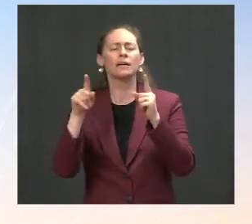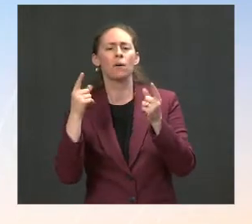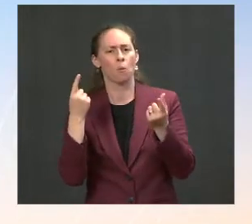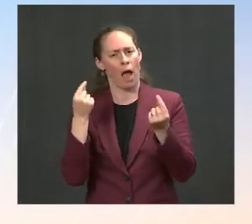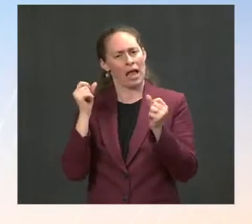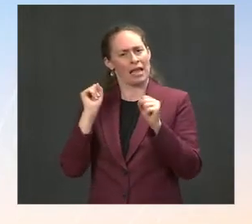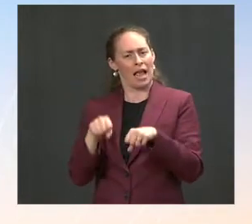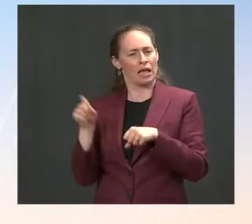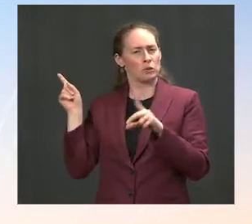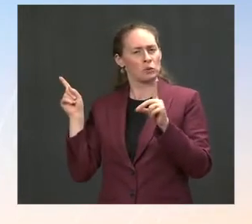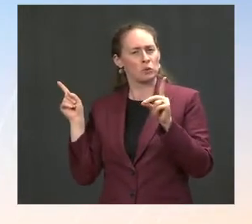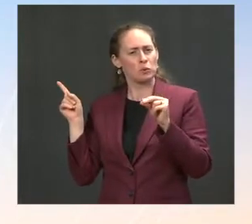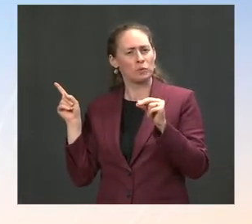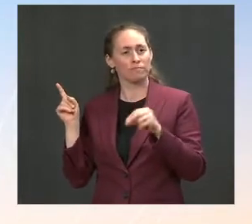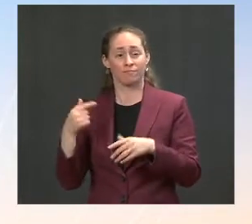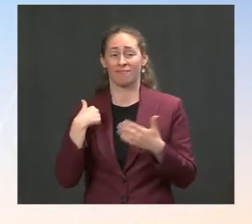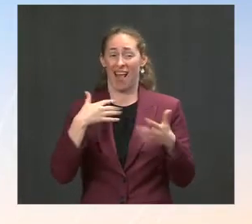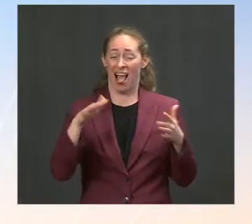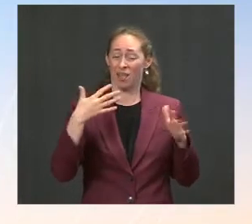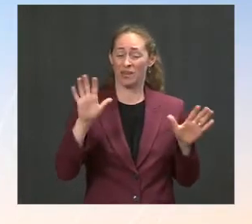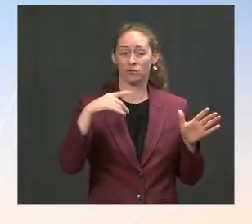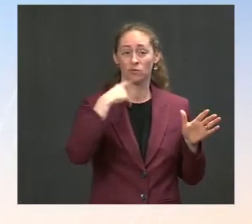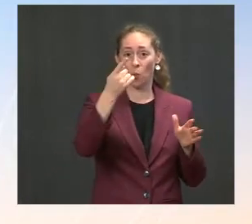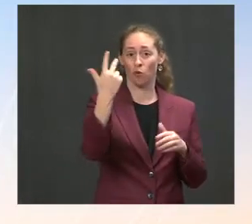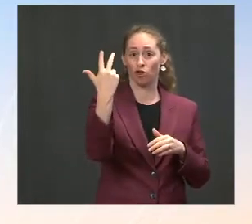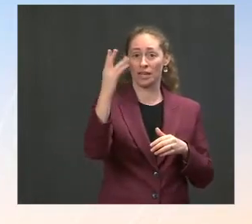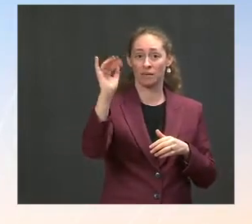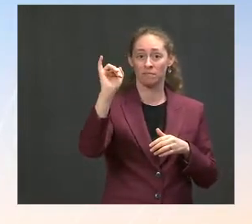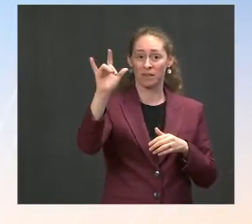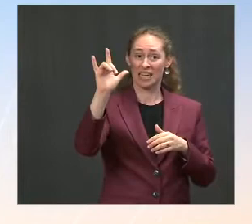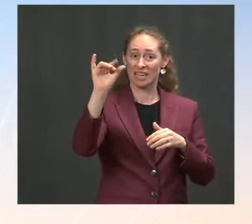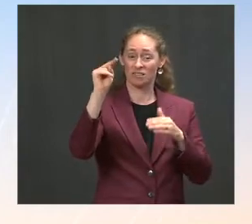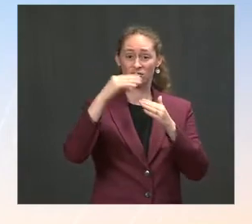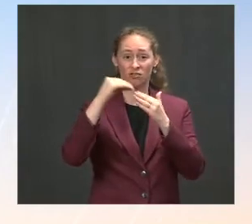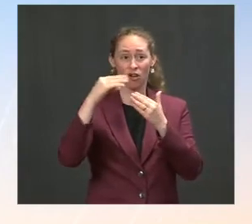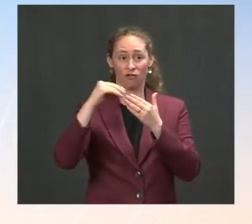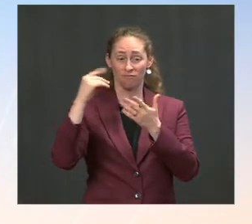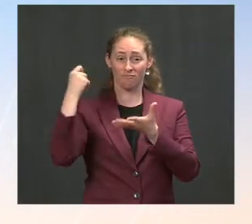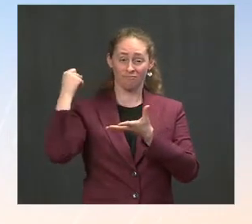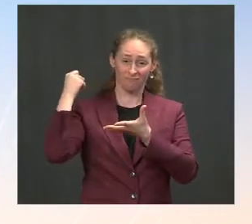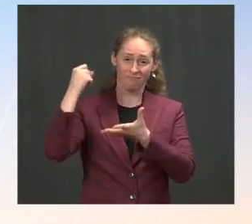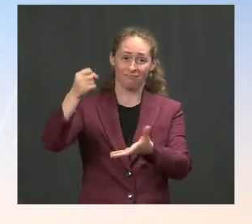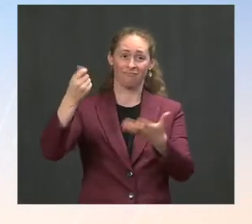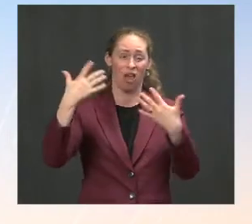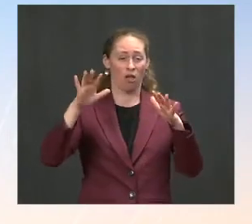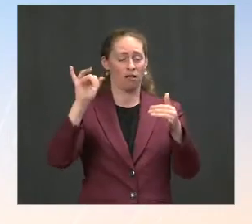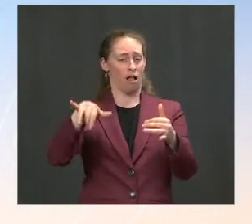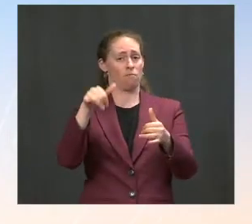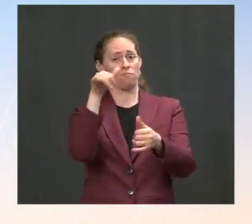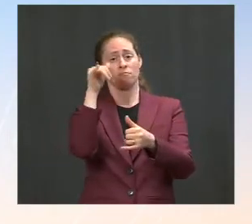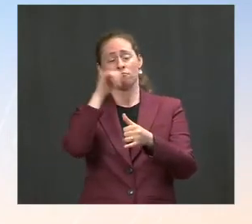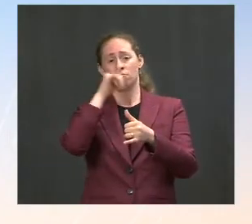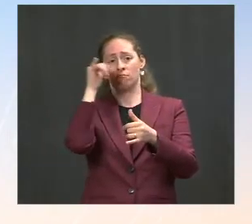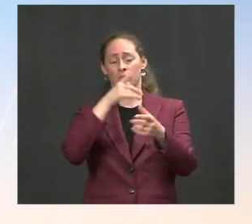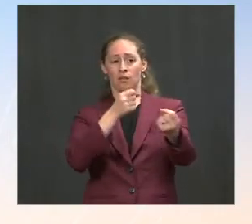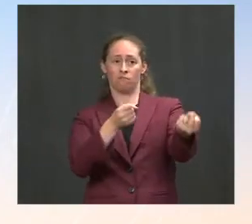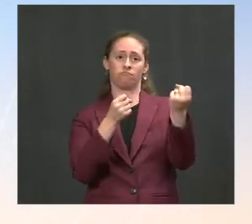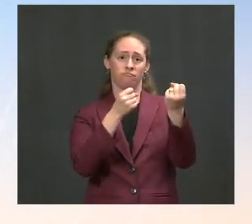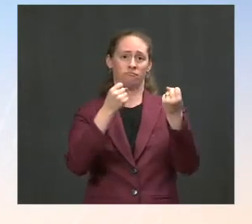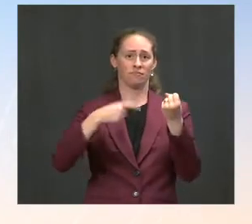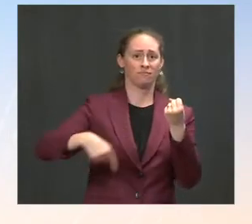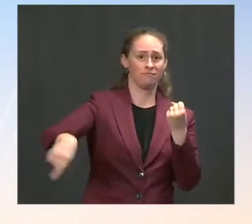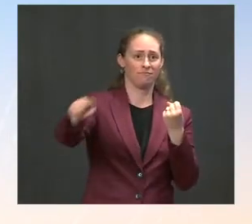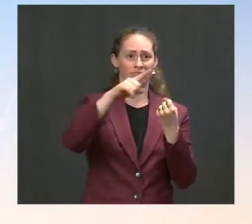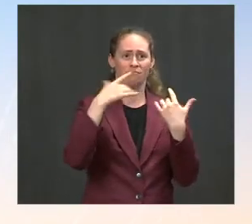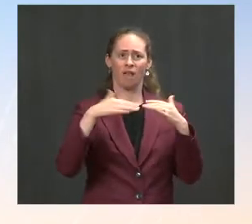the $3 billion because the most powerful and impactful role we've seen across the country from community to community is